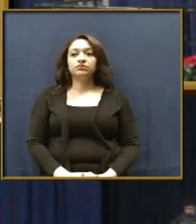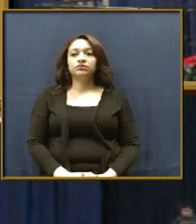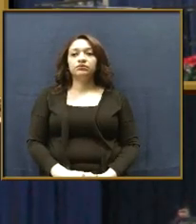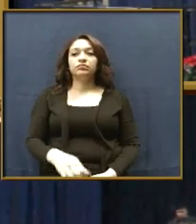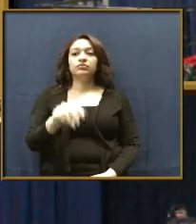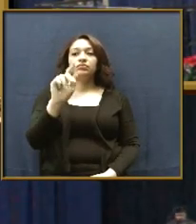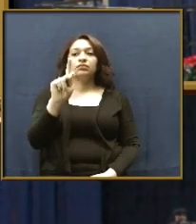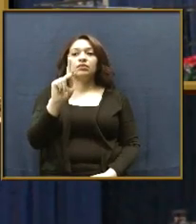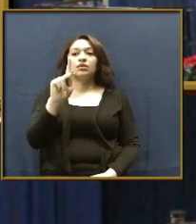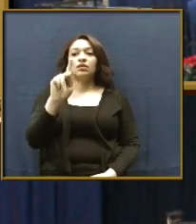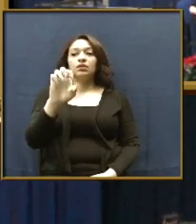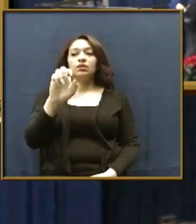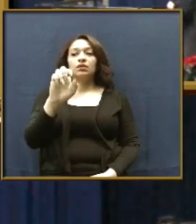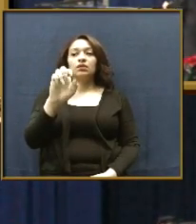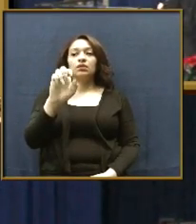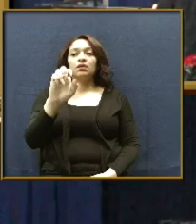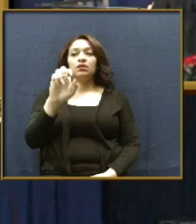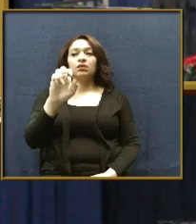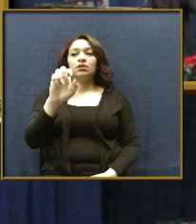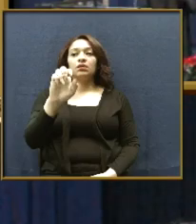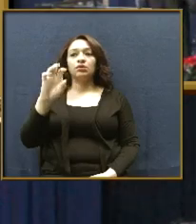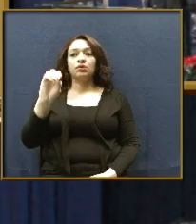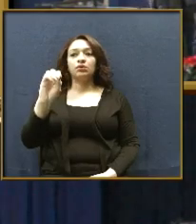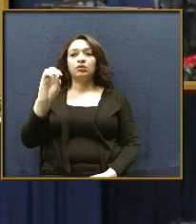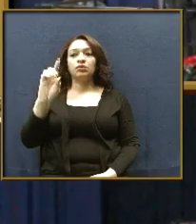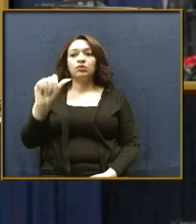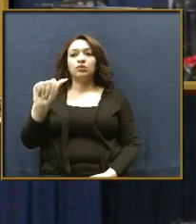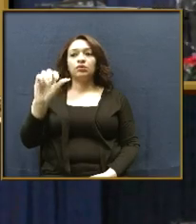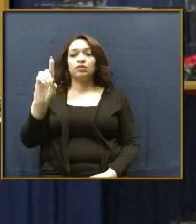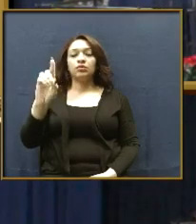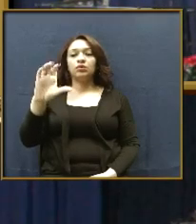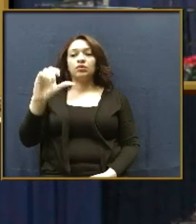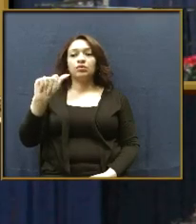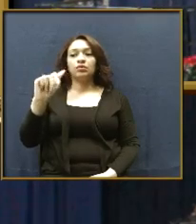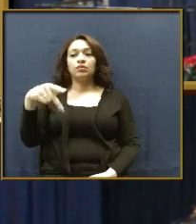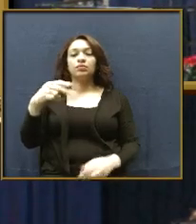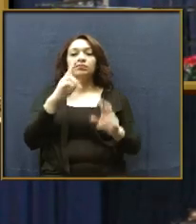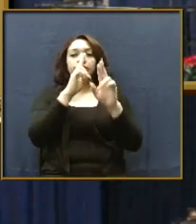Keith Jeffrey Lloyd. Cum laude.